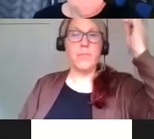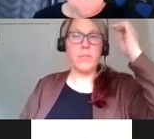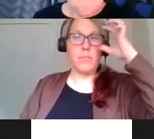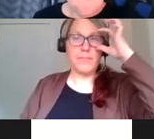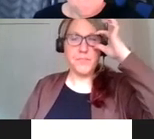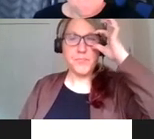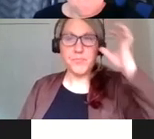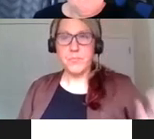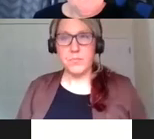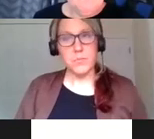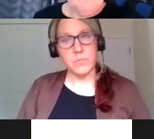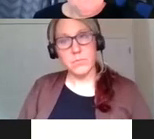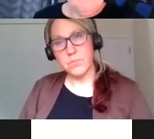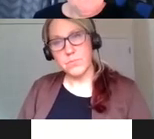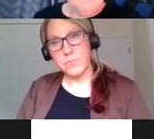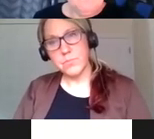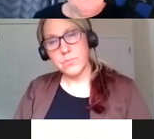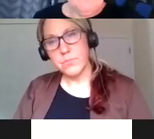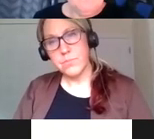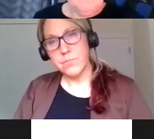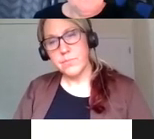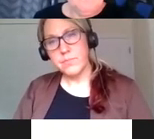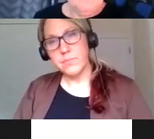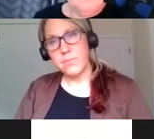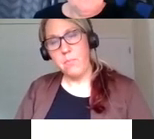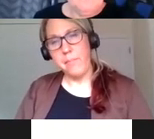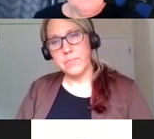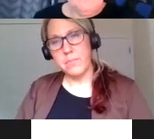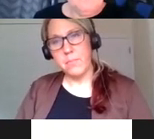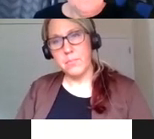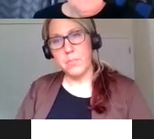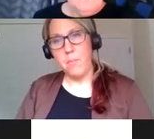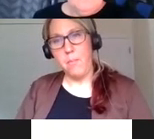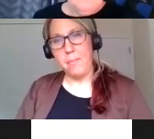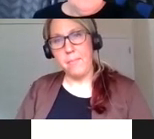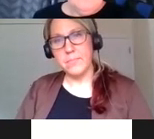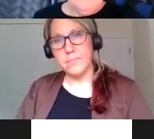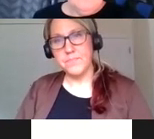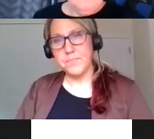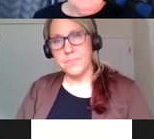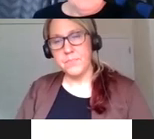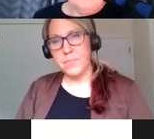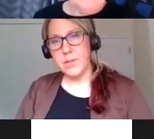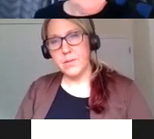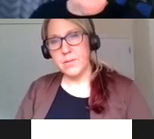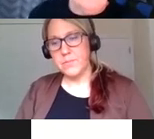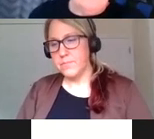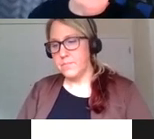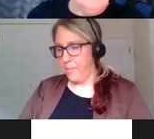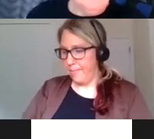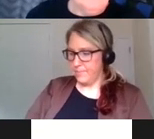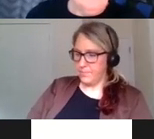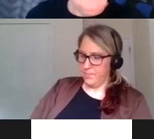2/4. Can you go over the OCR document that you scanned, just as an example? Yeah, so I can do